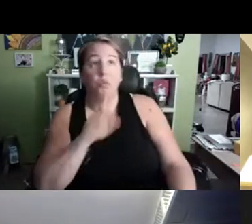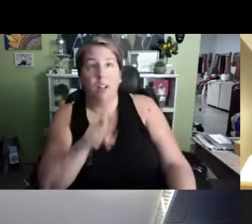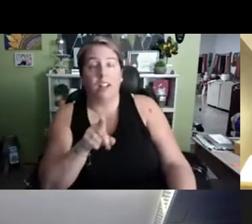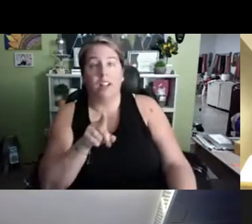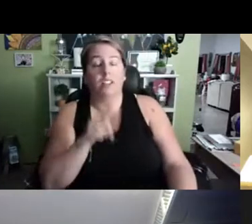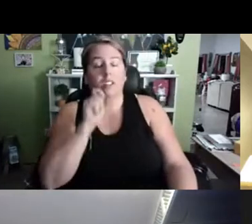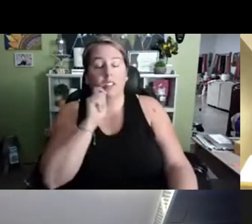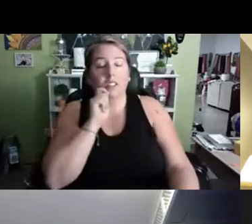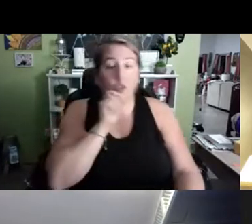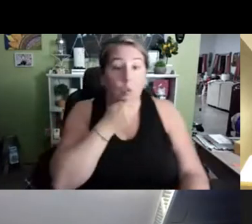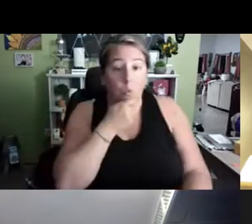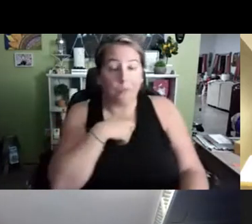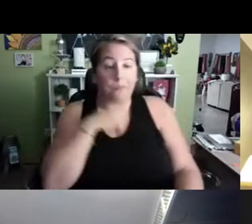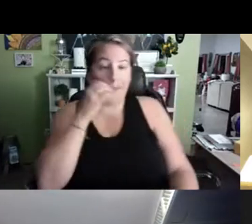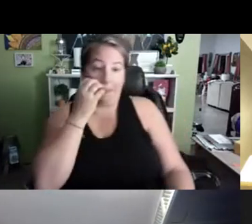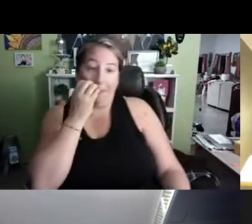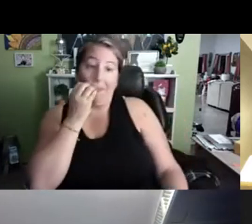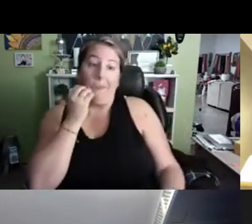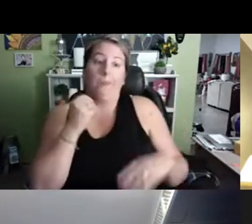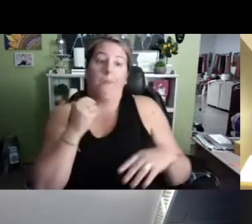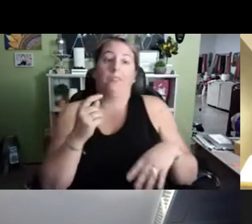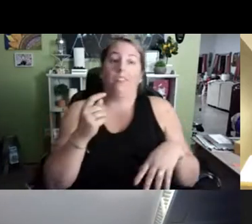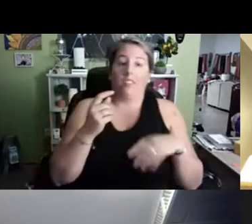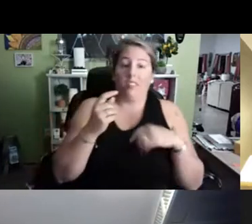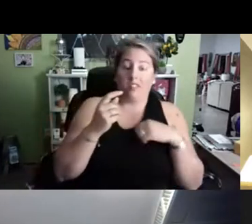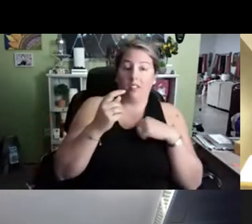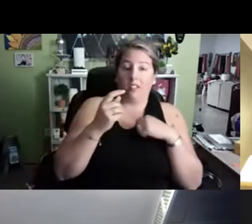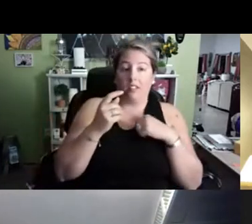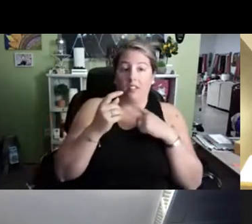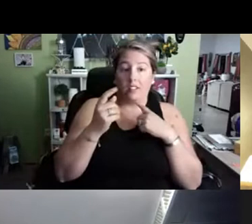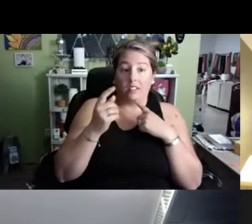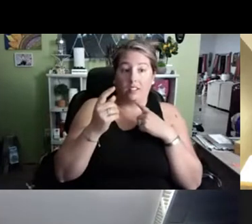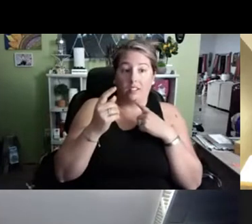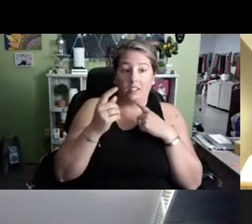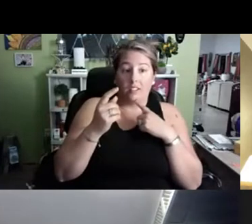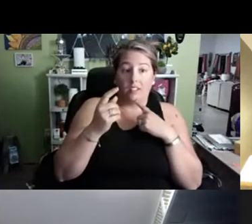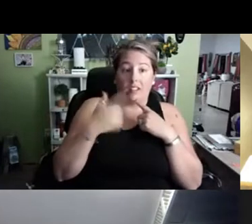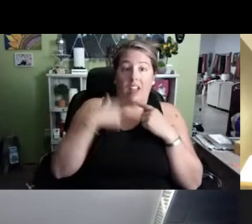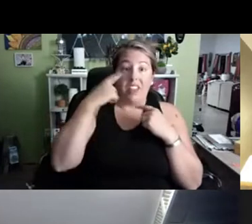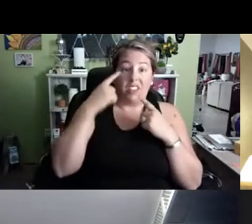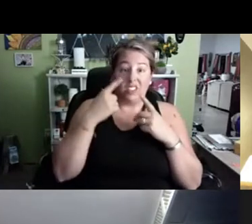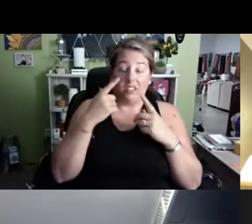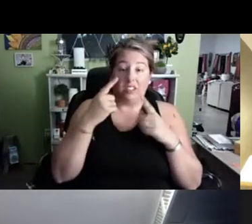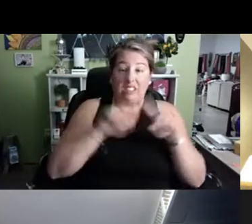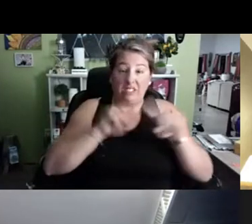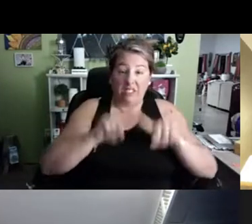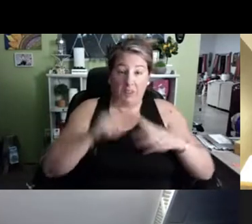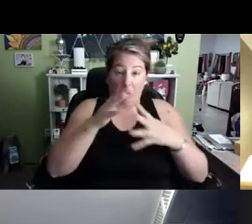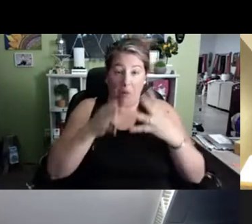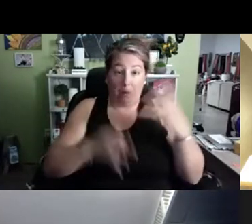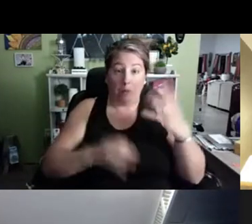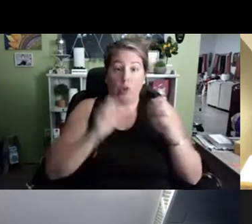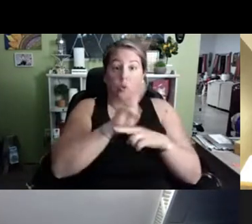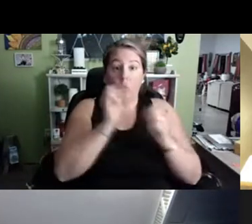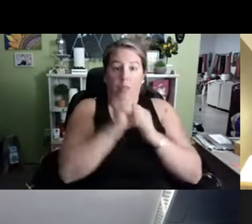is. I think there's so many tools that you could use with it. The person that I